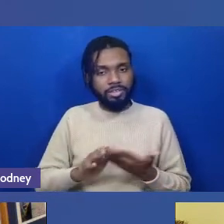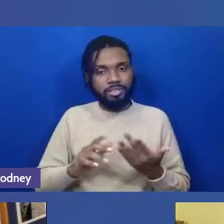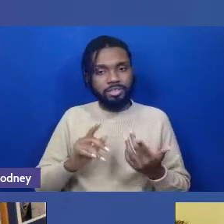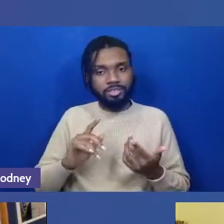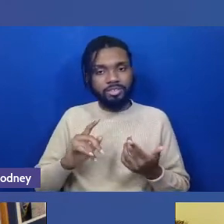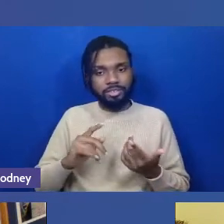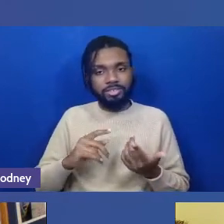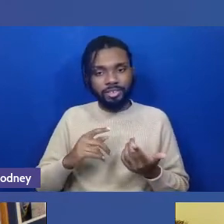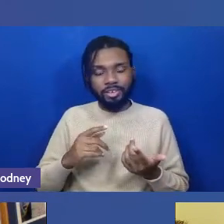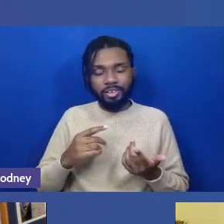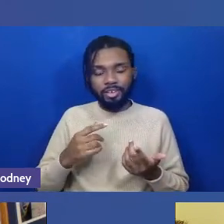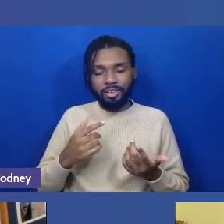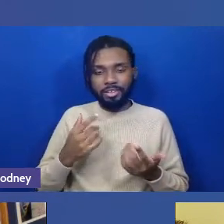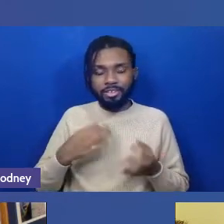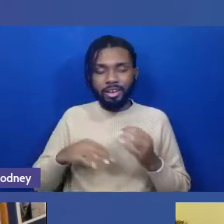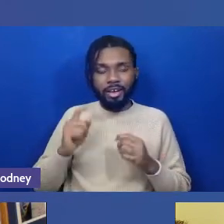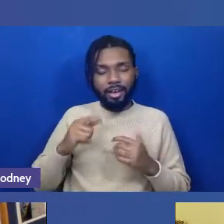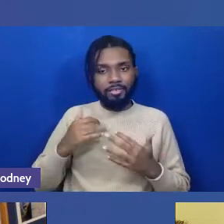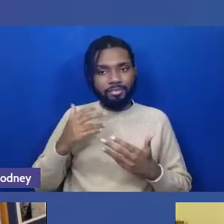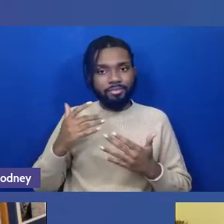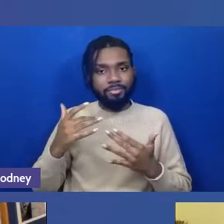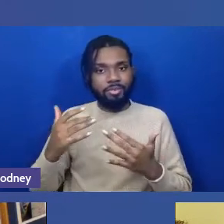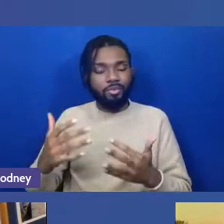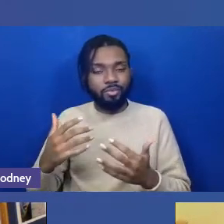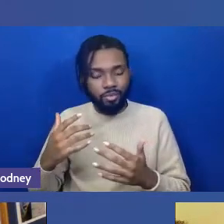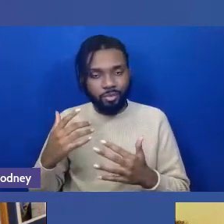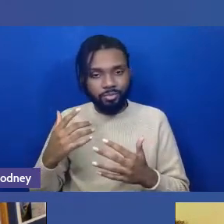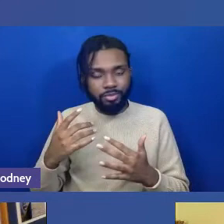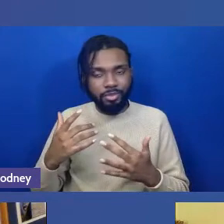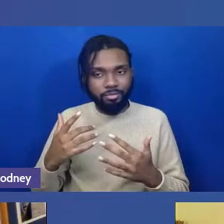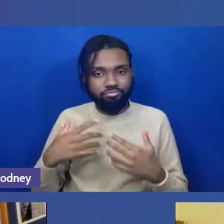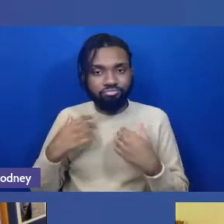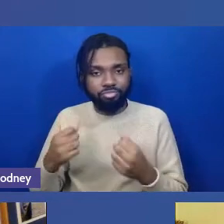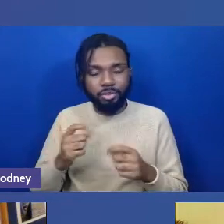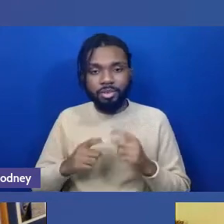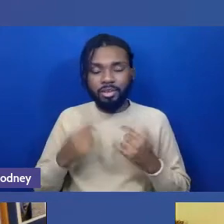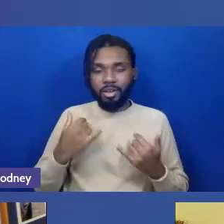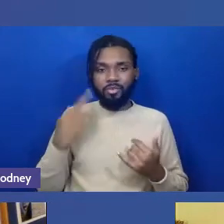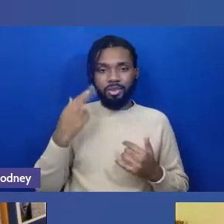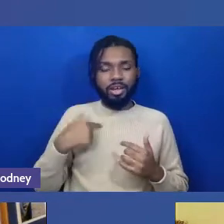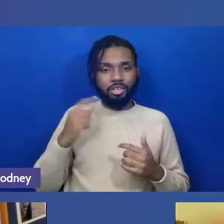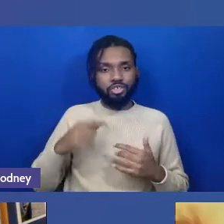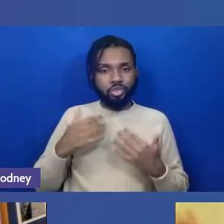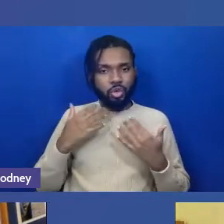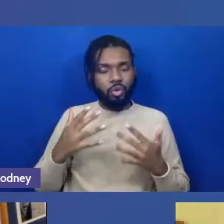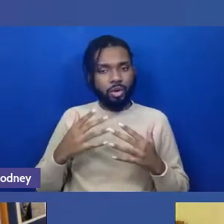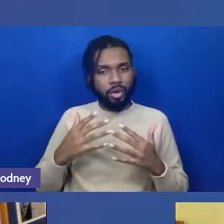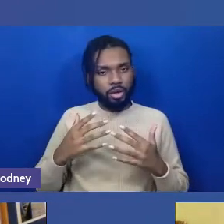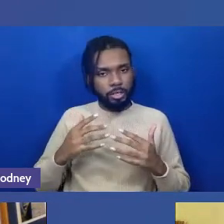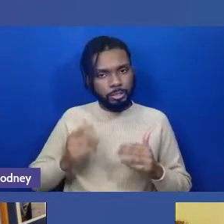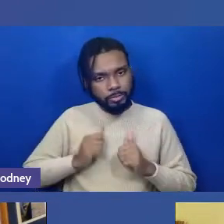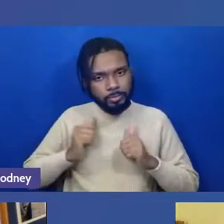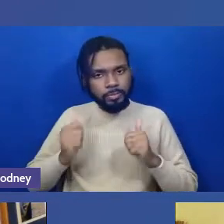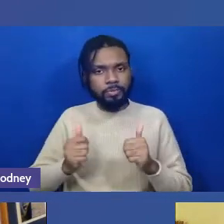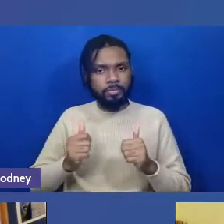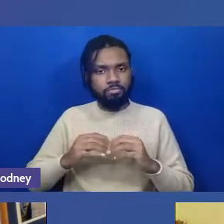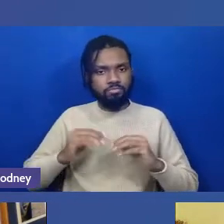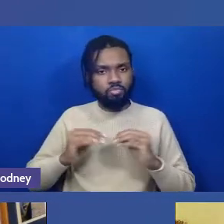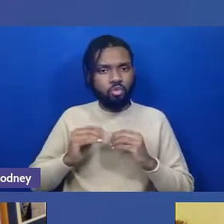come around to the fact that what I need to be doing is taking way more risk. What I need to be doing is bringing way more